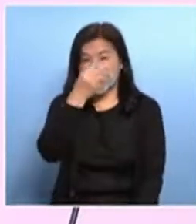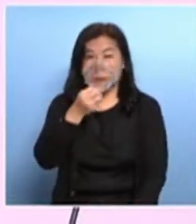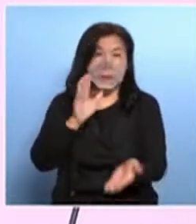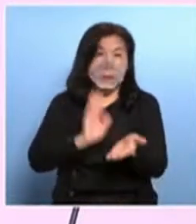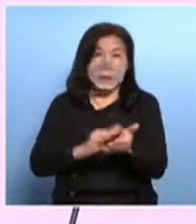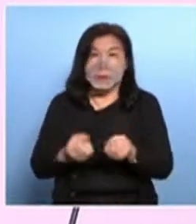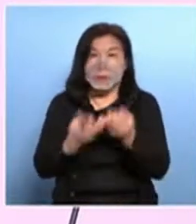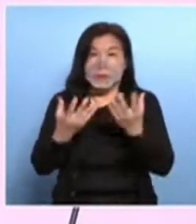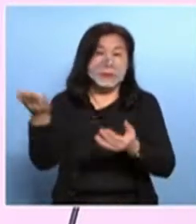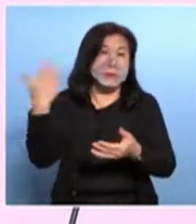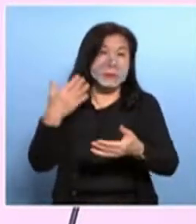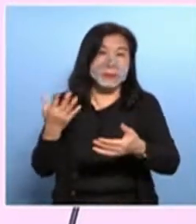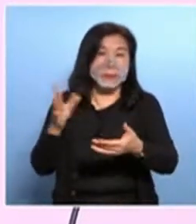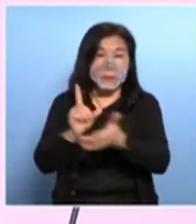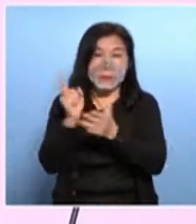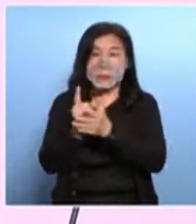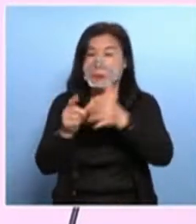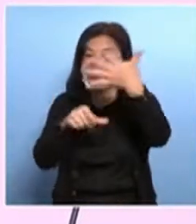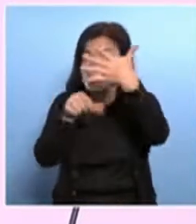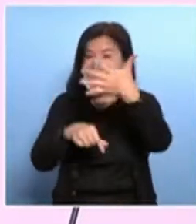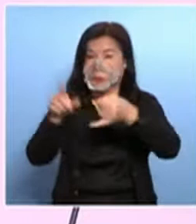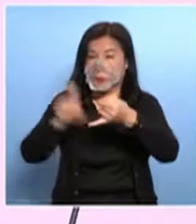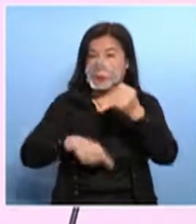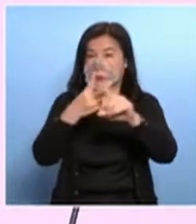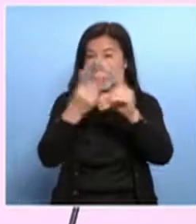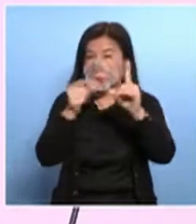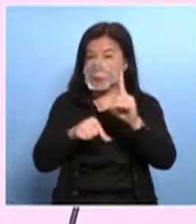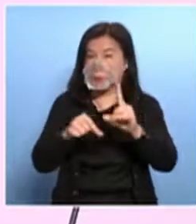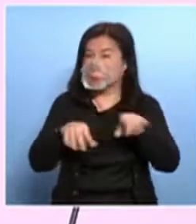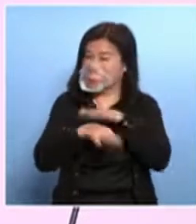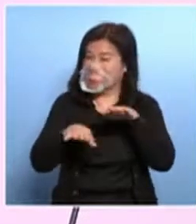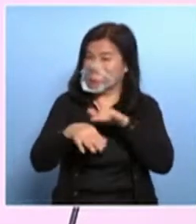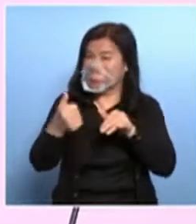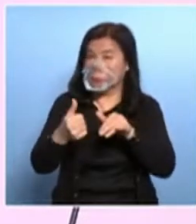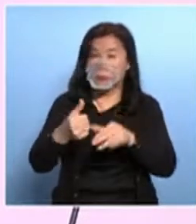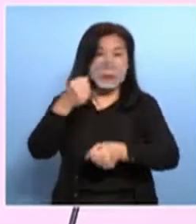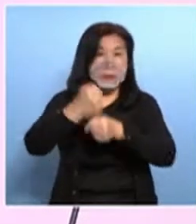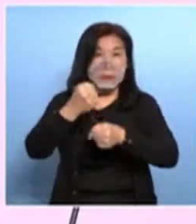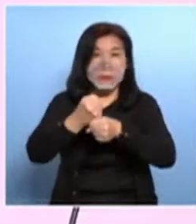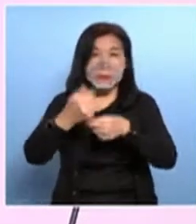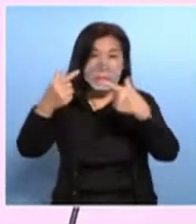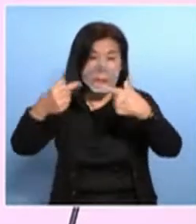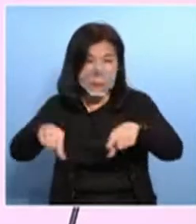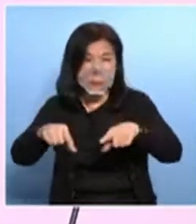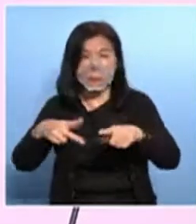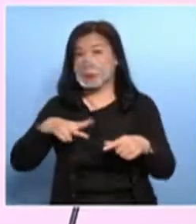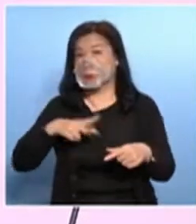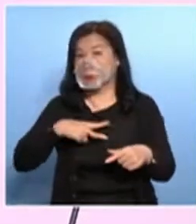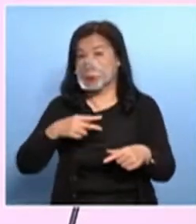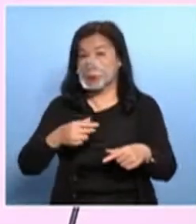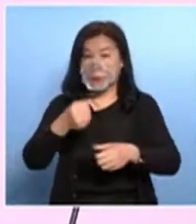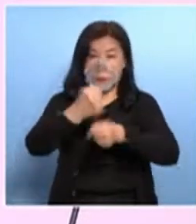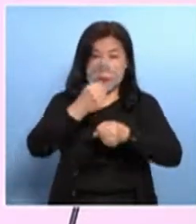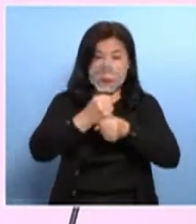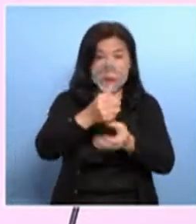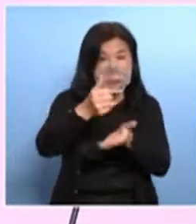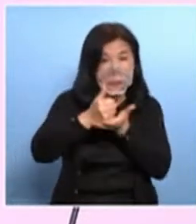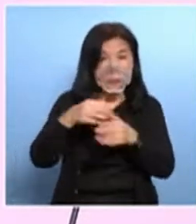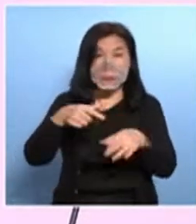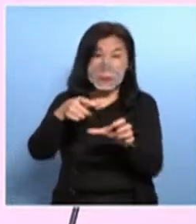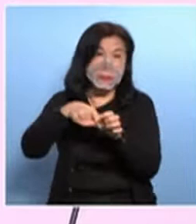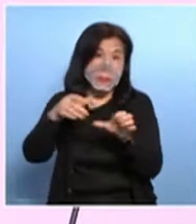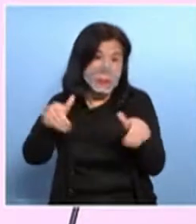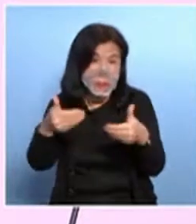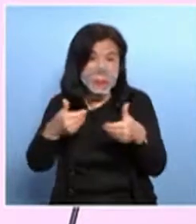The local epidemic situation remained stable during the period from May 2021 to end 2021, and the employment